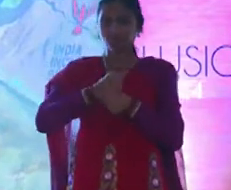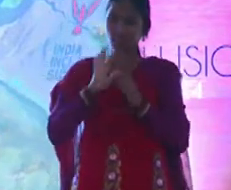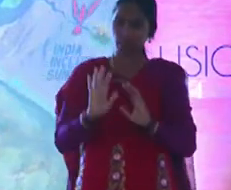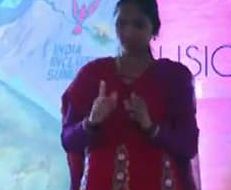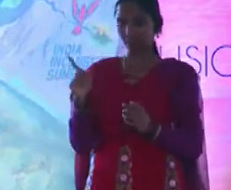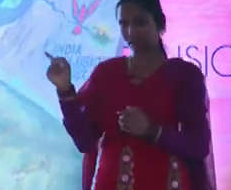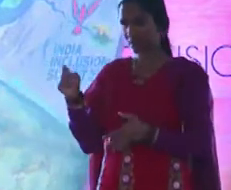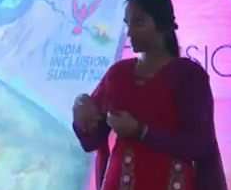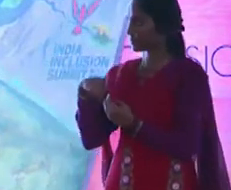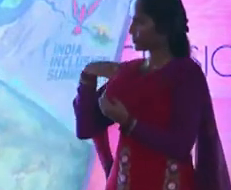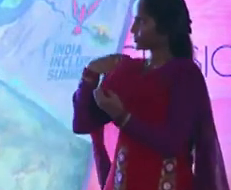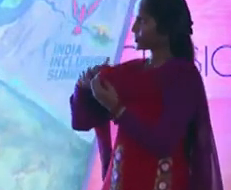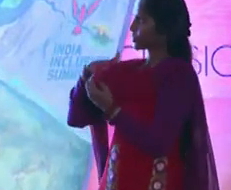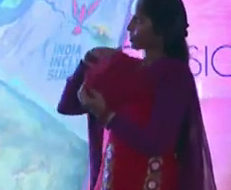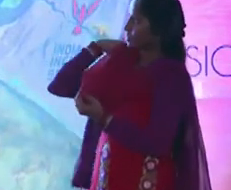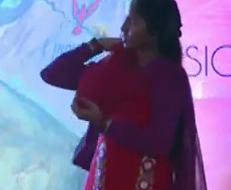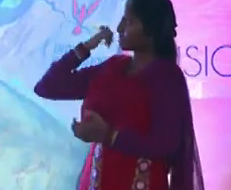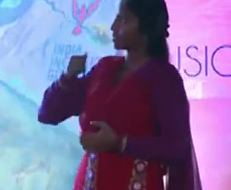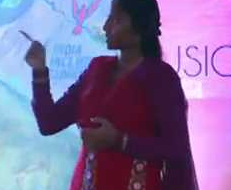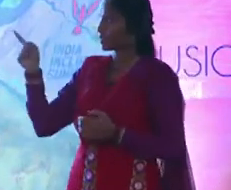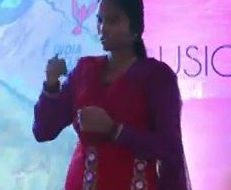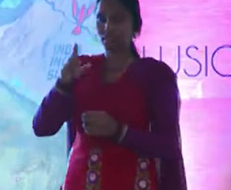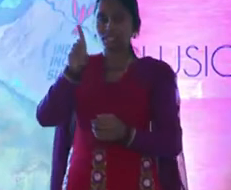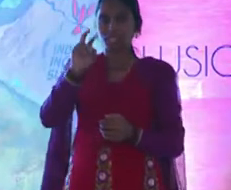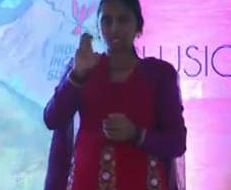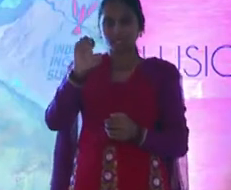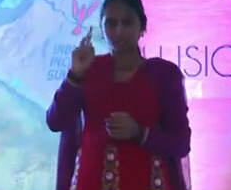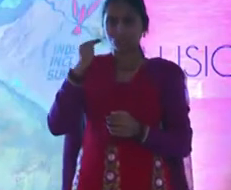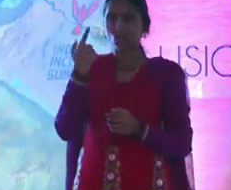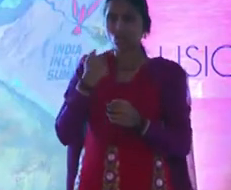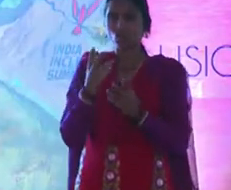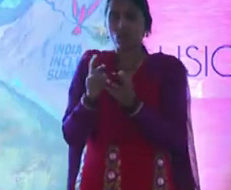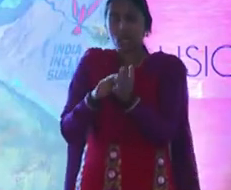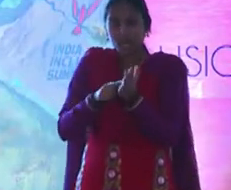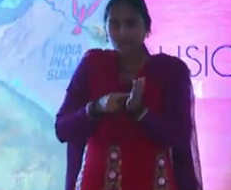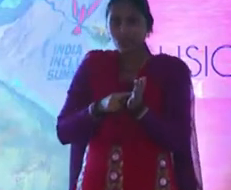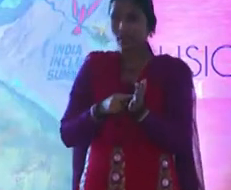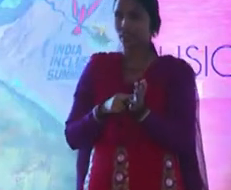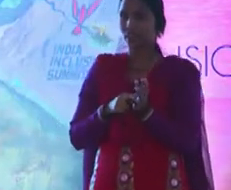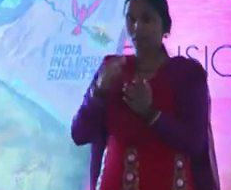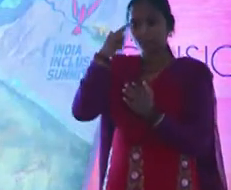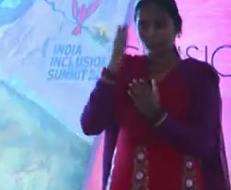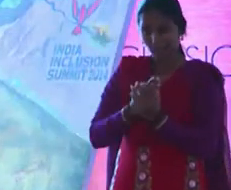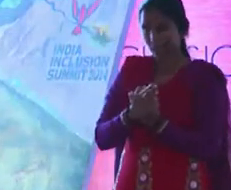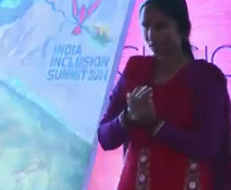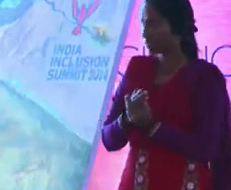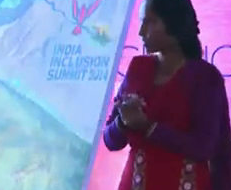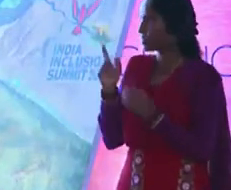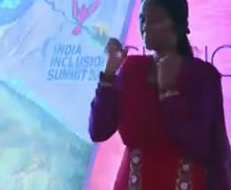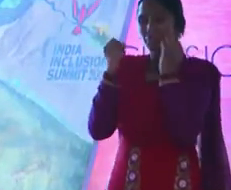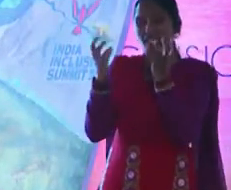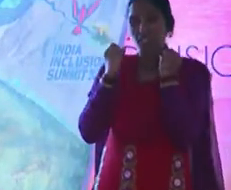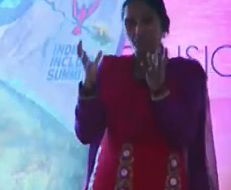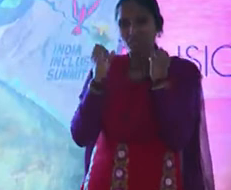to ensure that we provide this device and enable those who require them. Believe me, there are millions